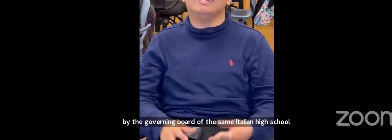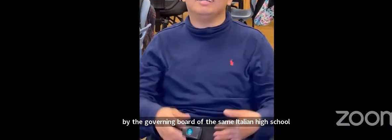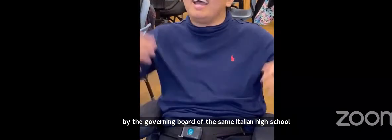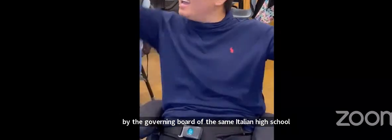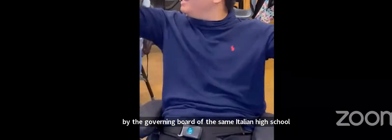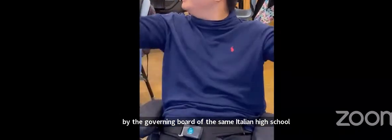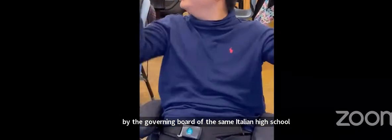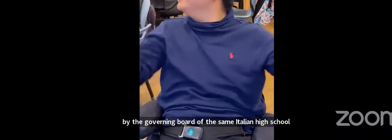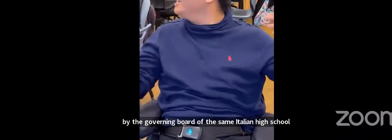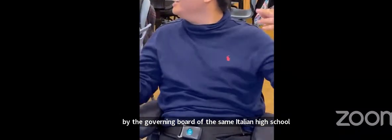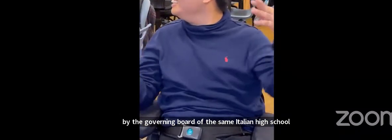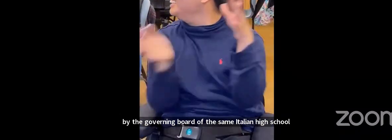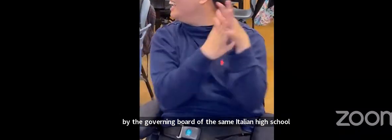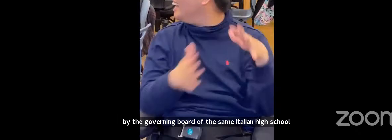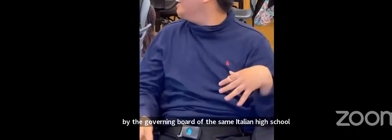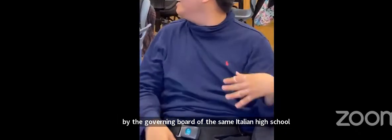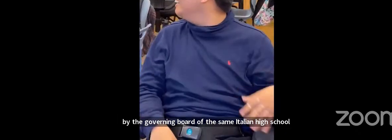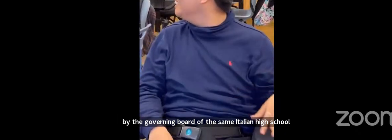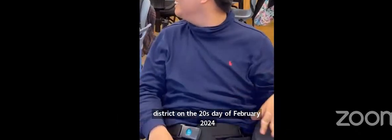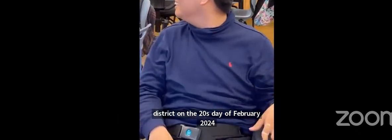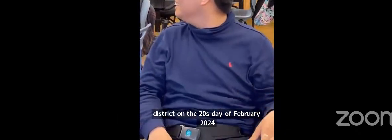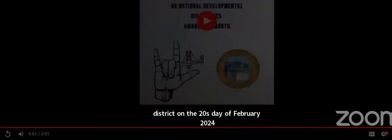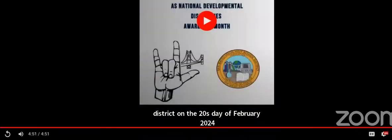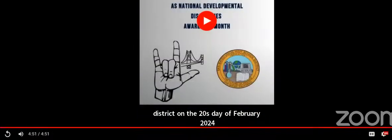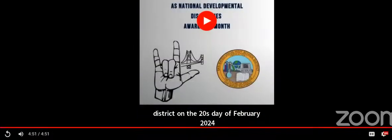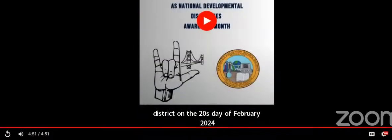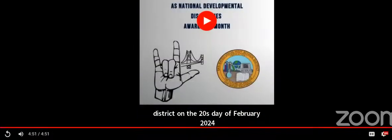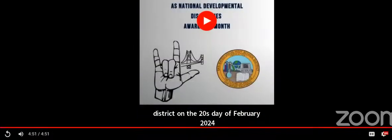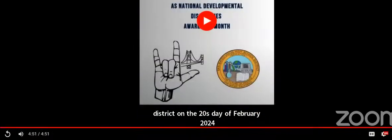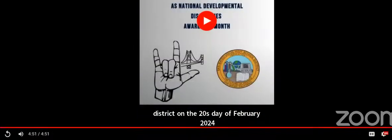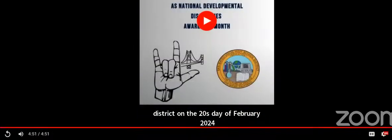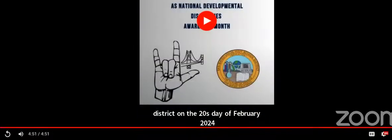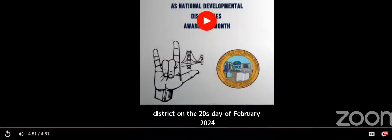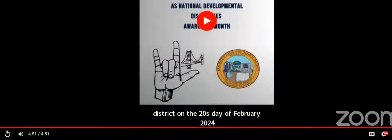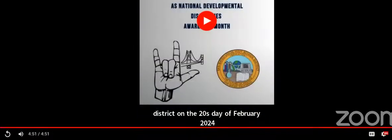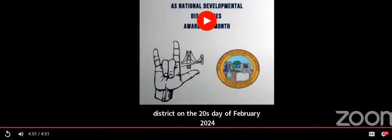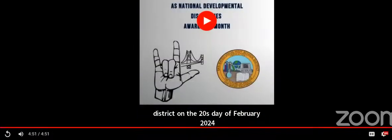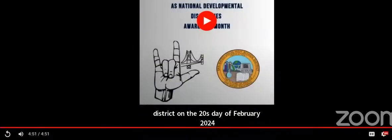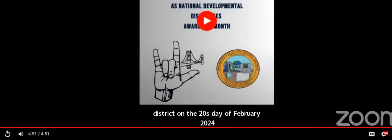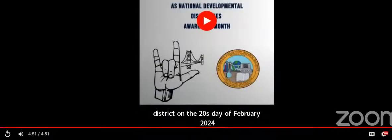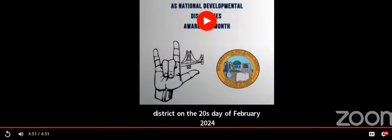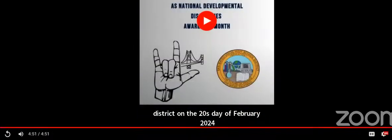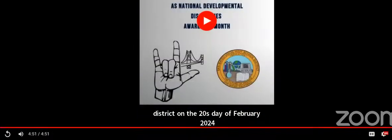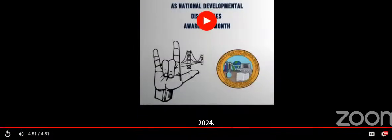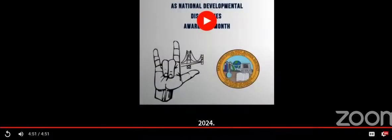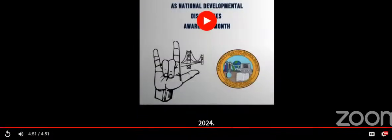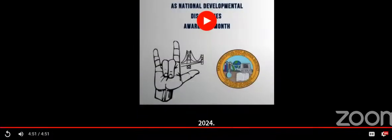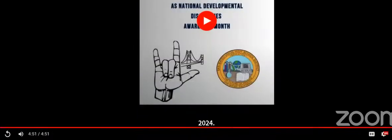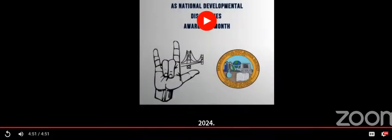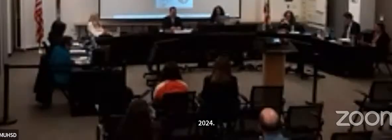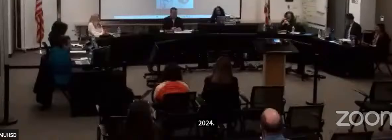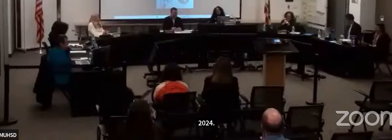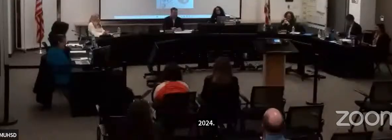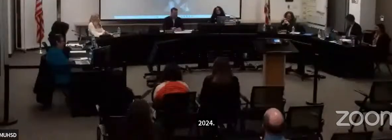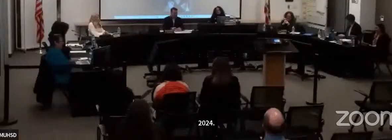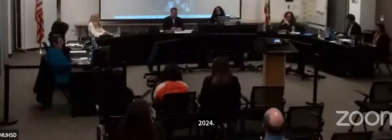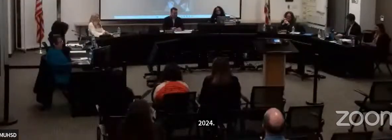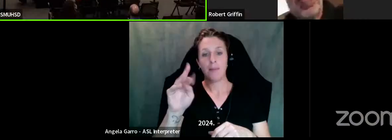2024. Yay! I did it! Excellent. Excellent, excellent.